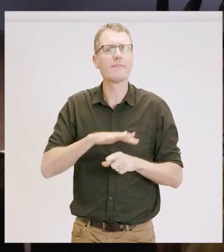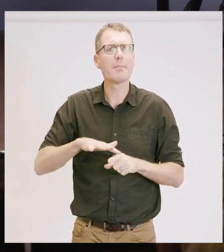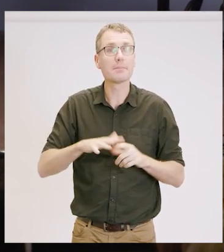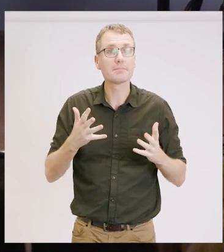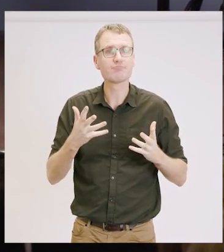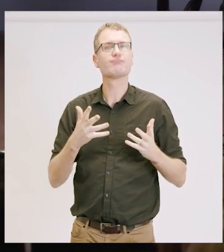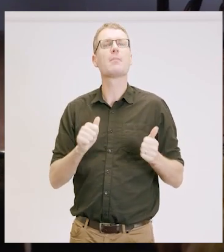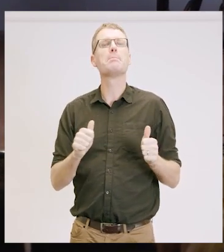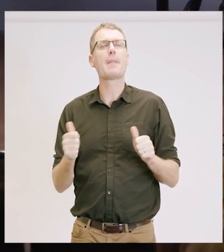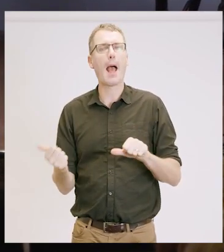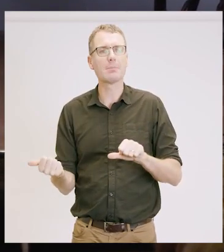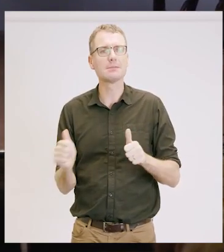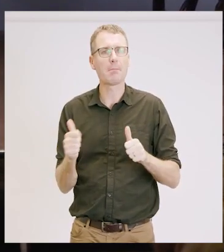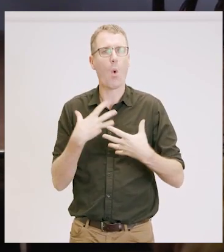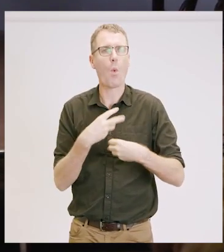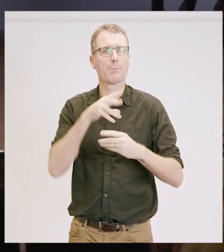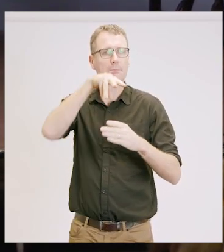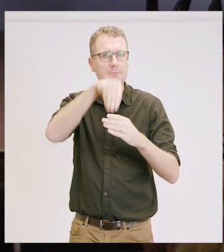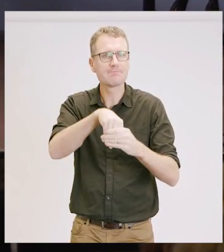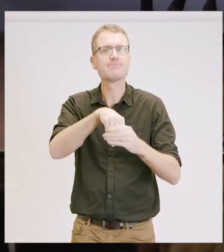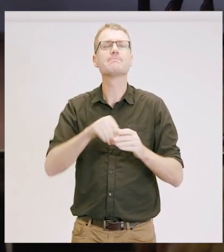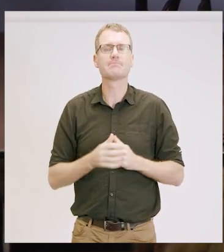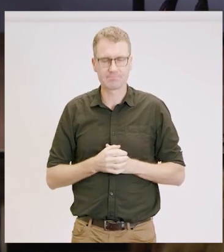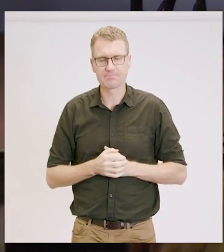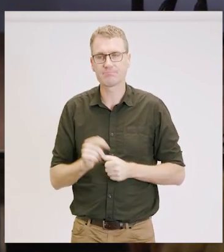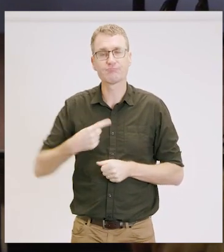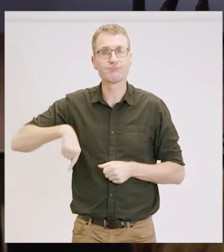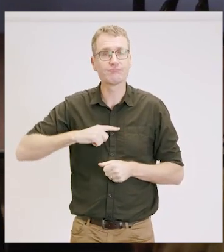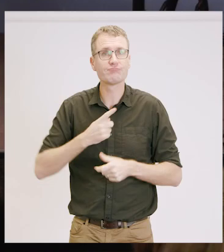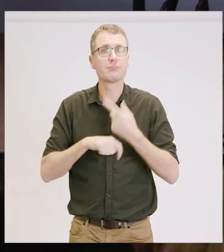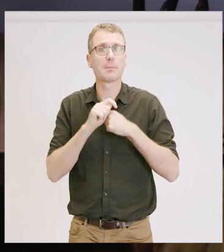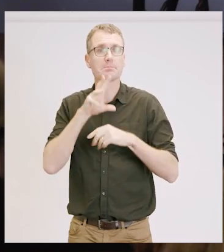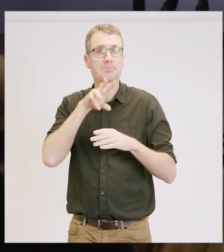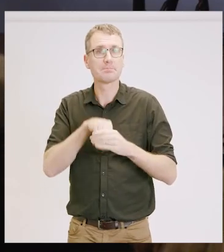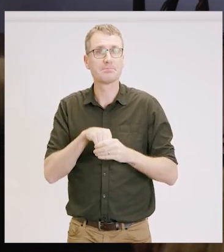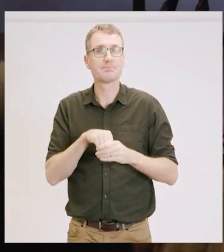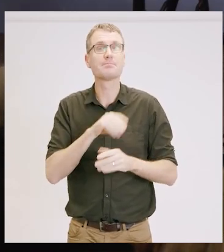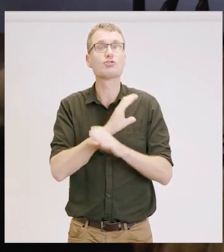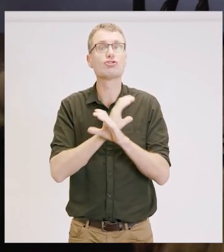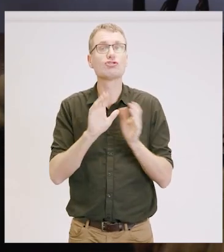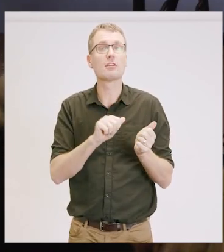the family is through baptism? The way we become part of the Christian